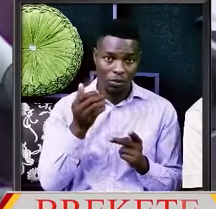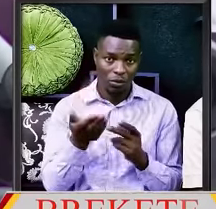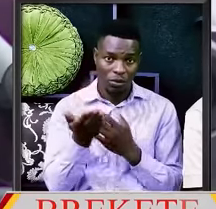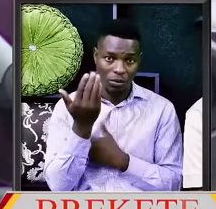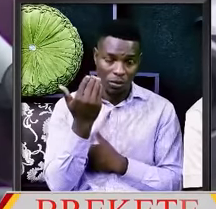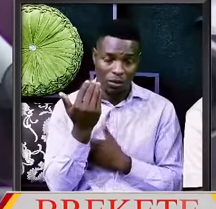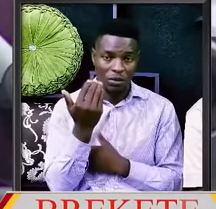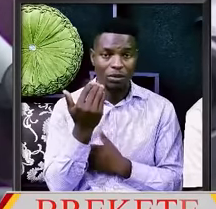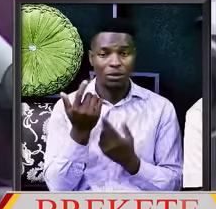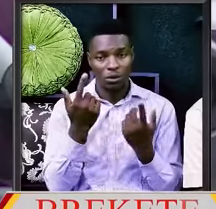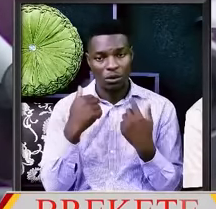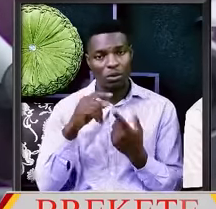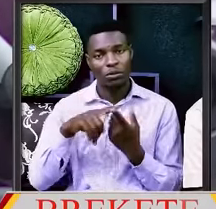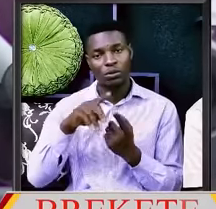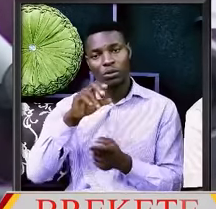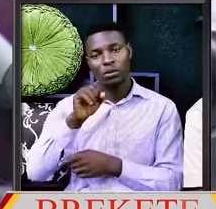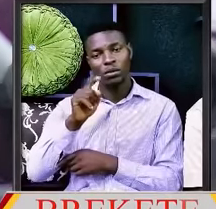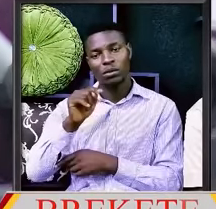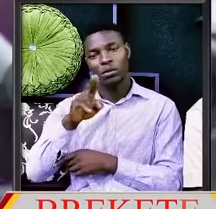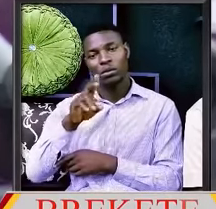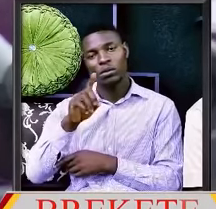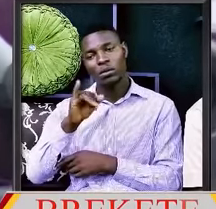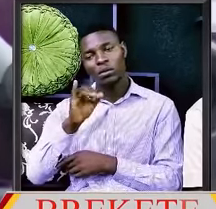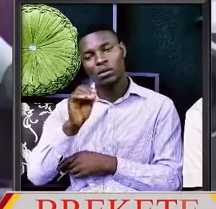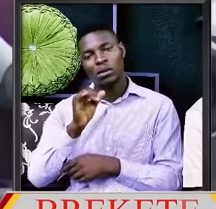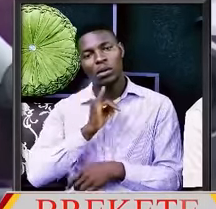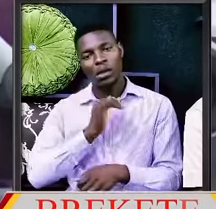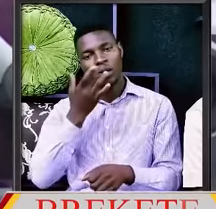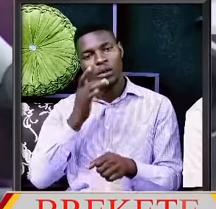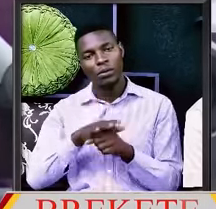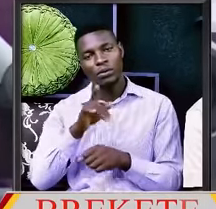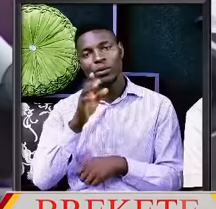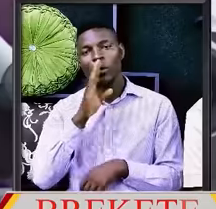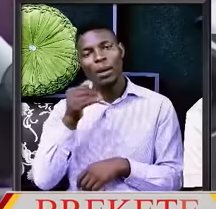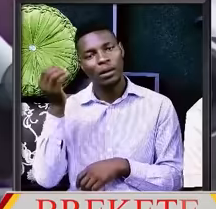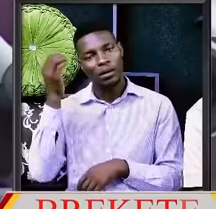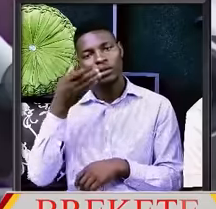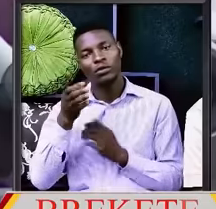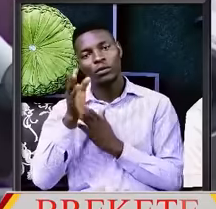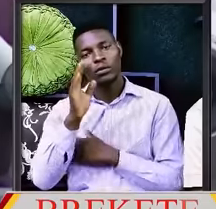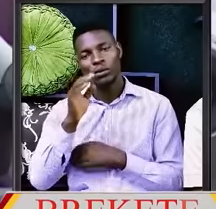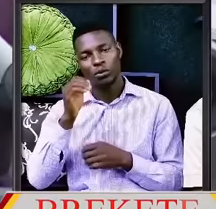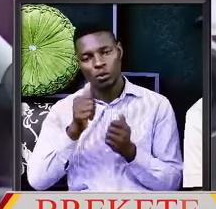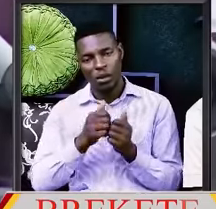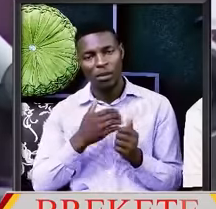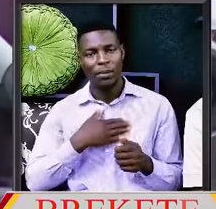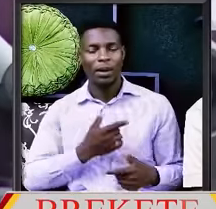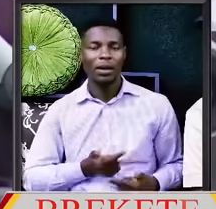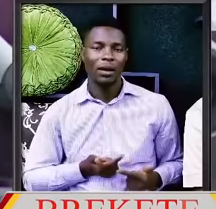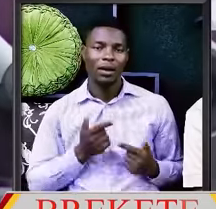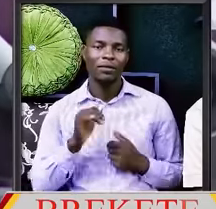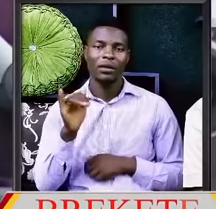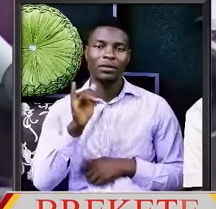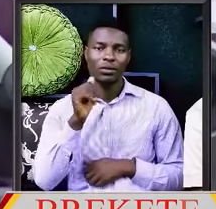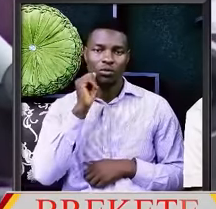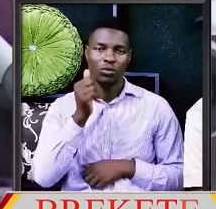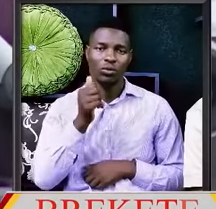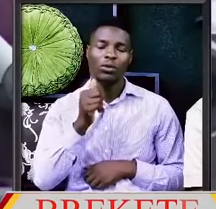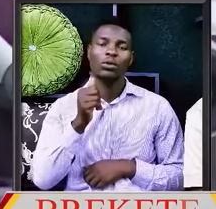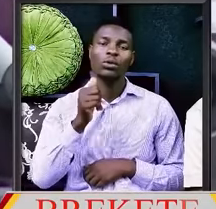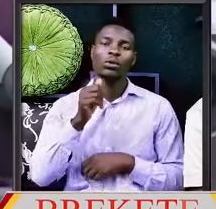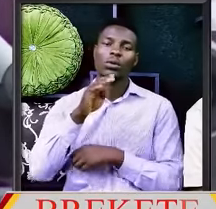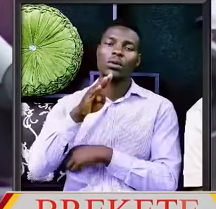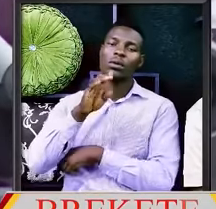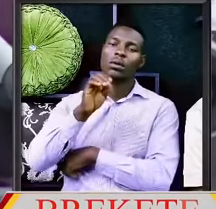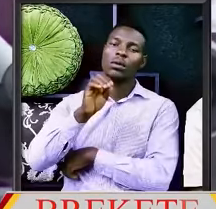And I promise you, by the grace of God, with my life, that same tomorrow, borehole motor